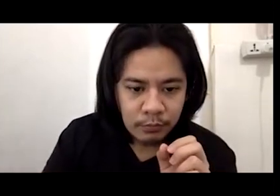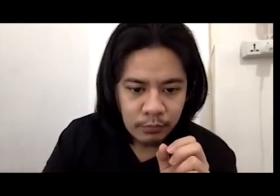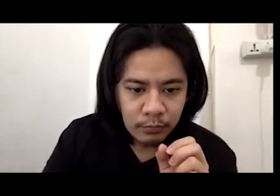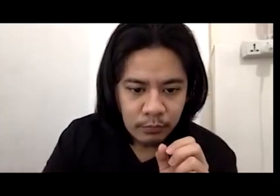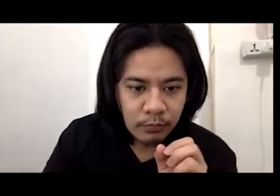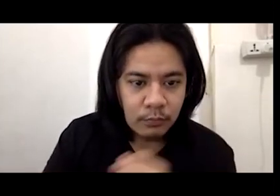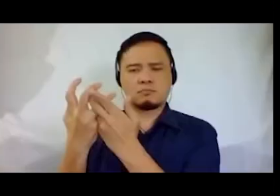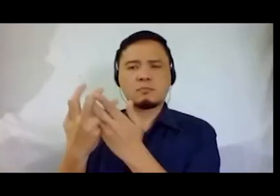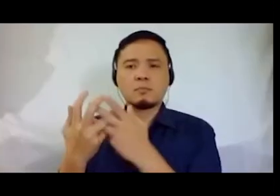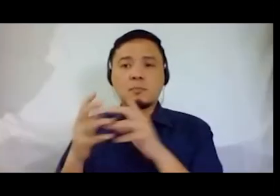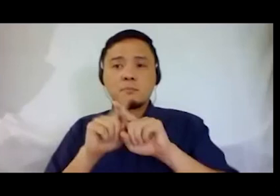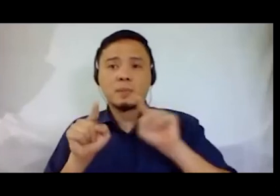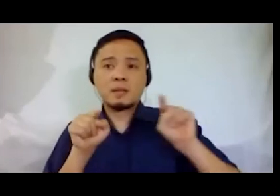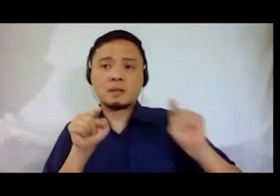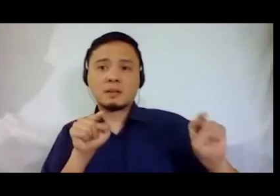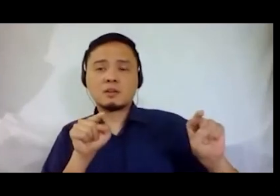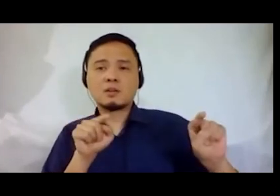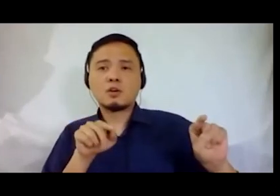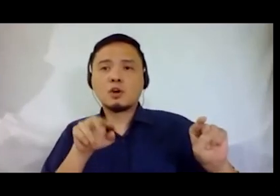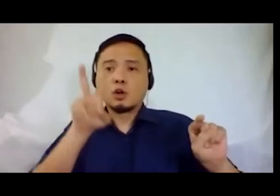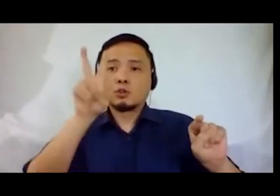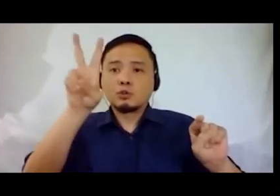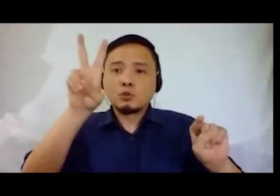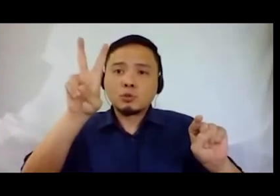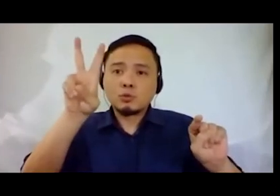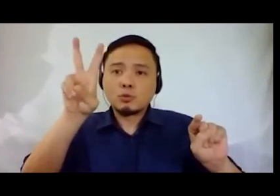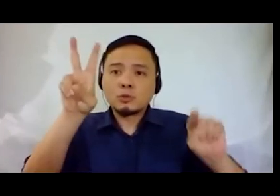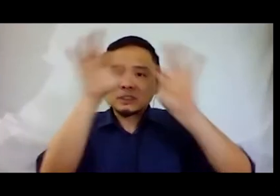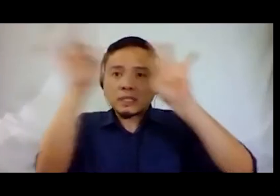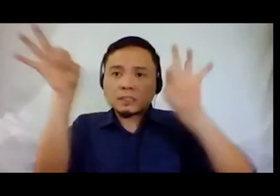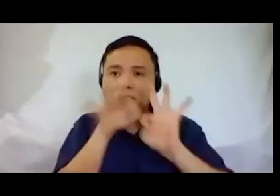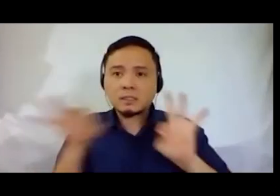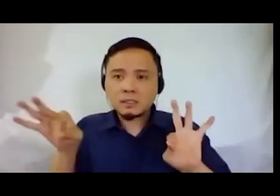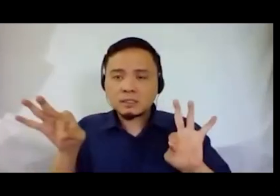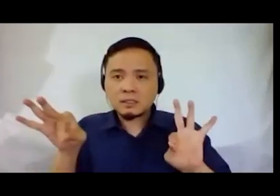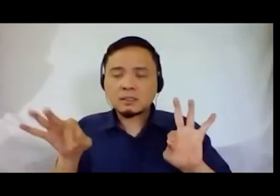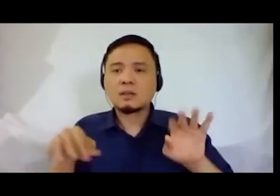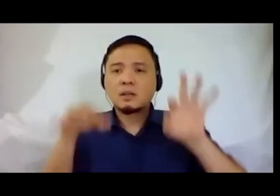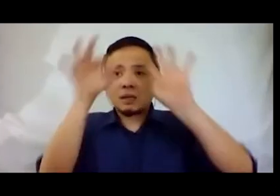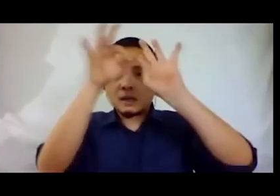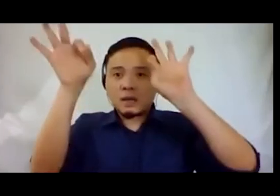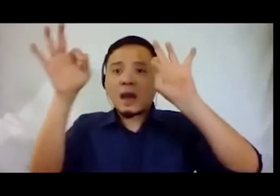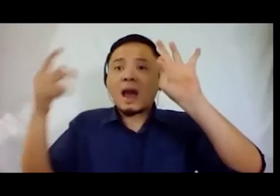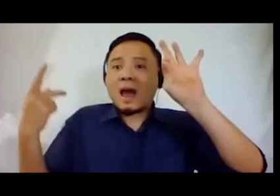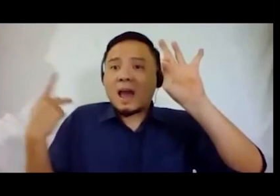it's like two versions of the same thing. She had a baby or she gave birth to a baby.